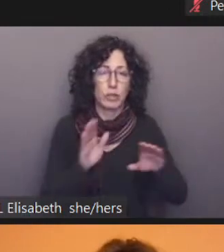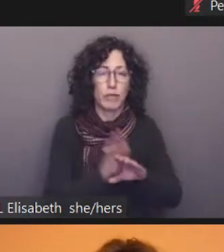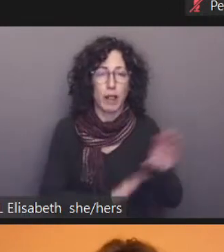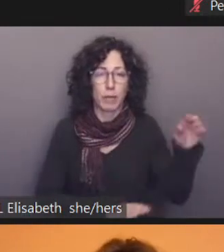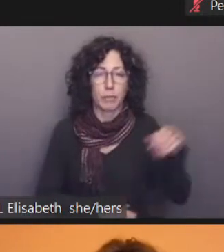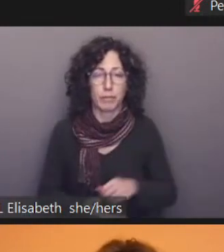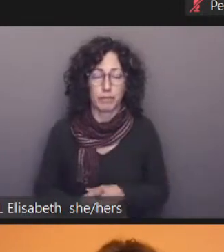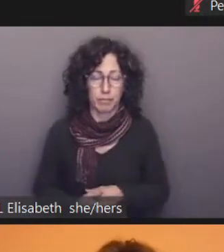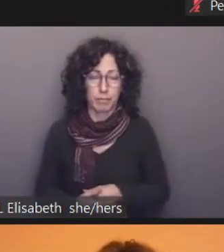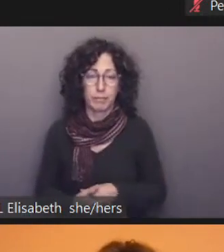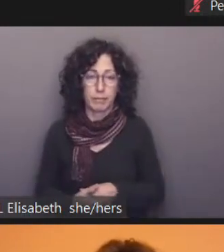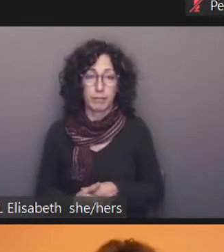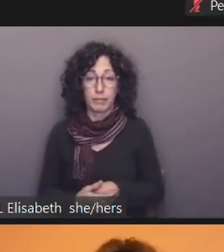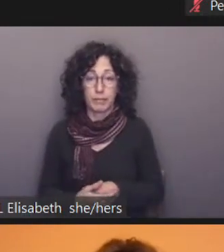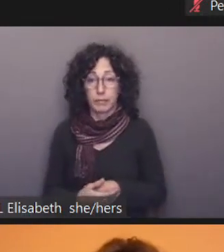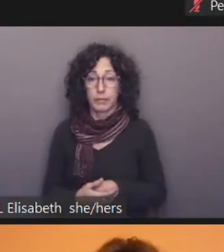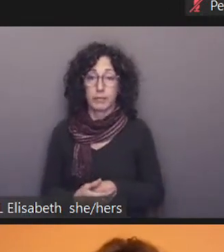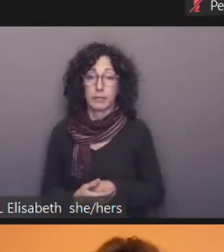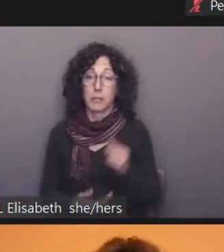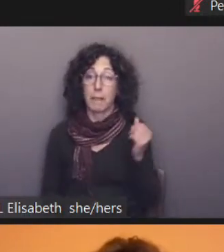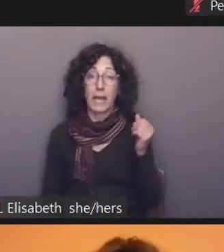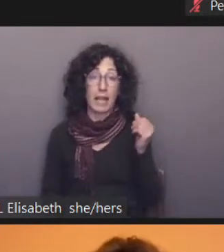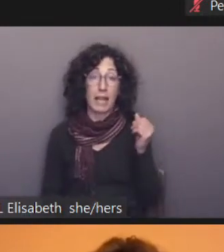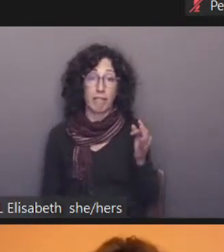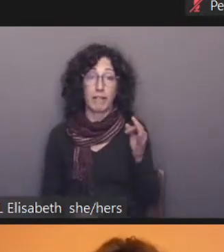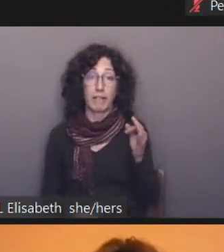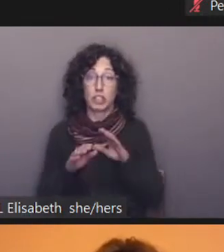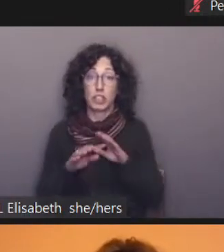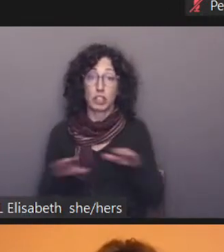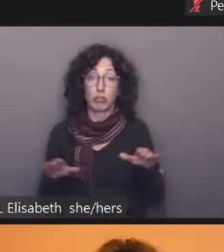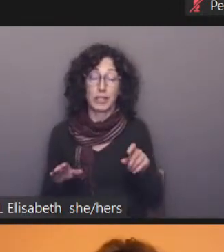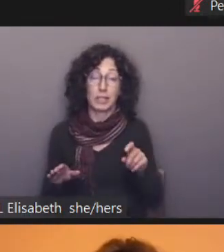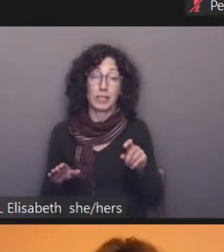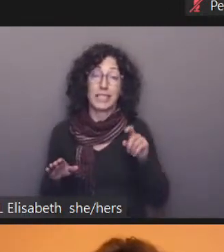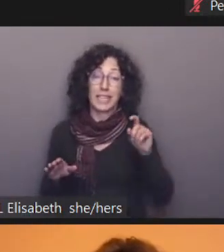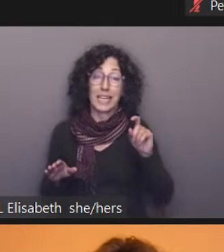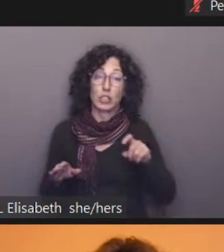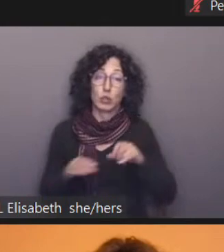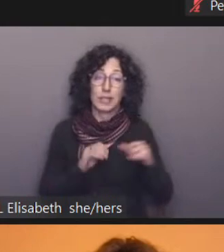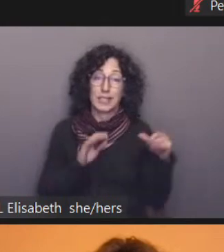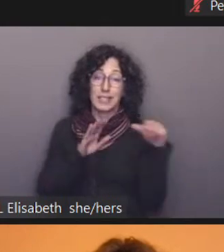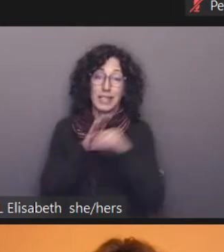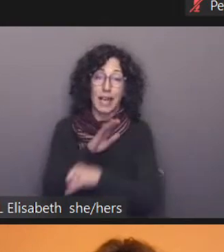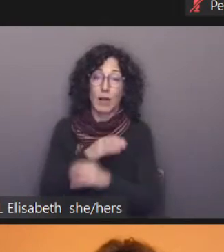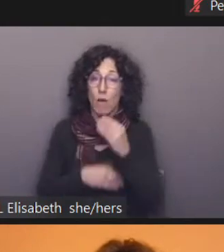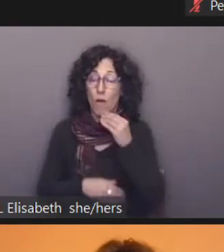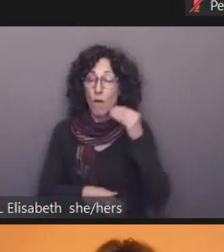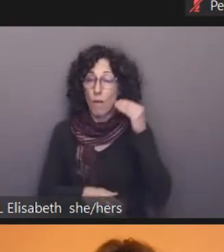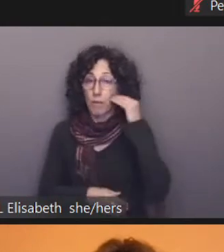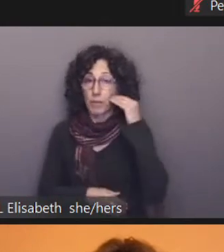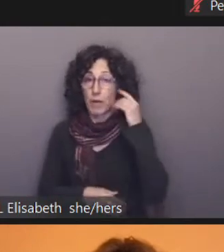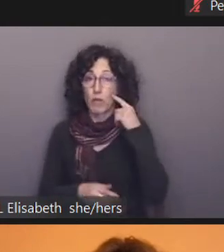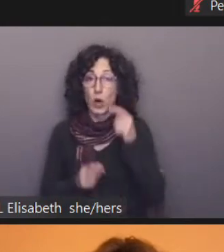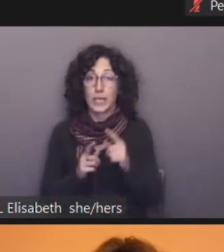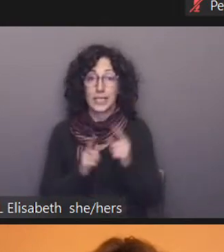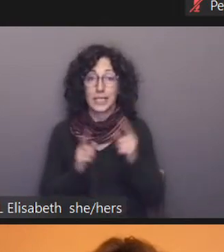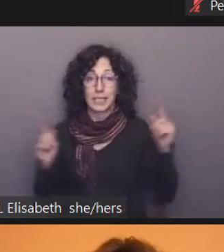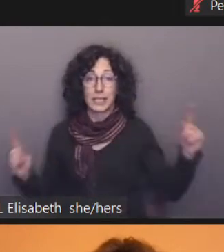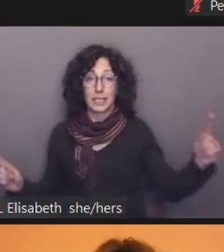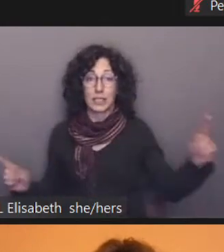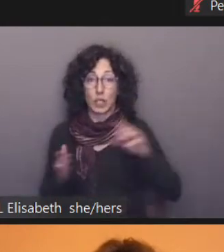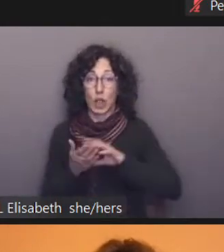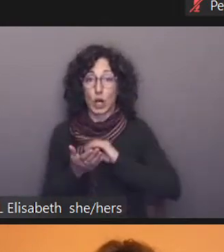develop, even if they don't mind being at home for distance learning. Their teachers have been stressed